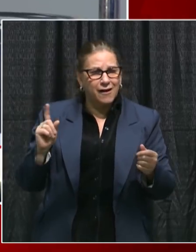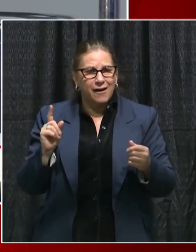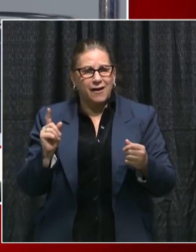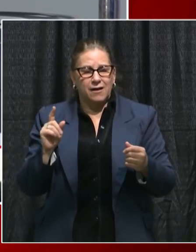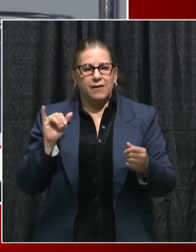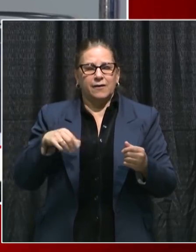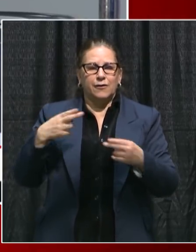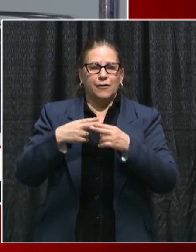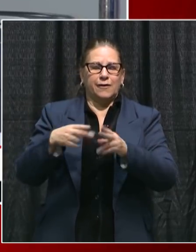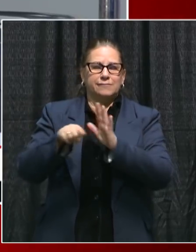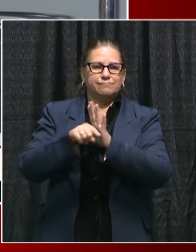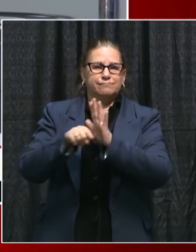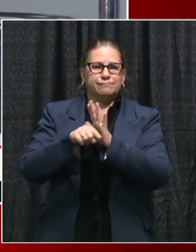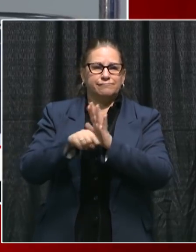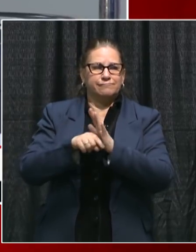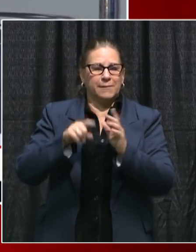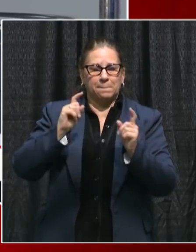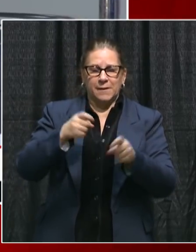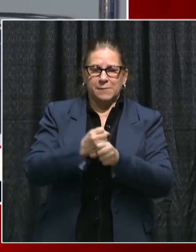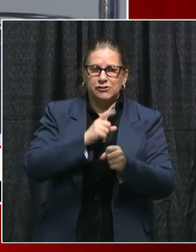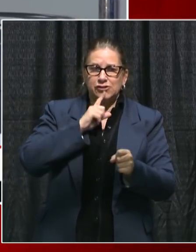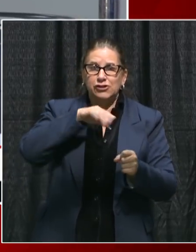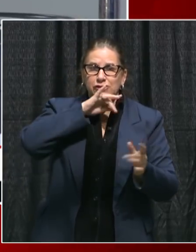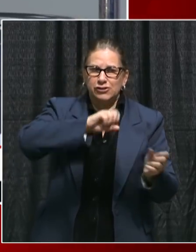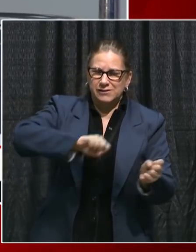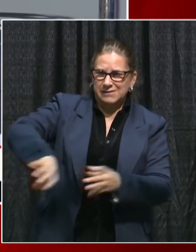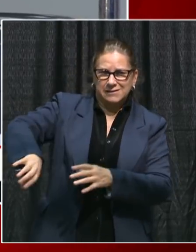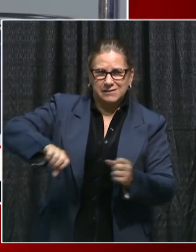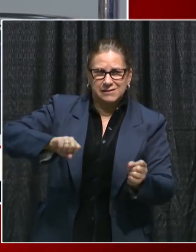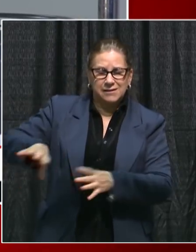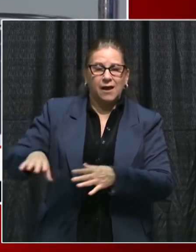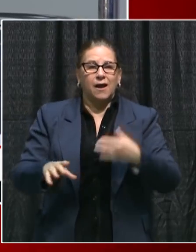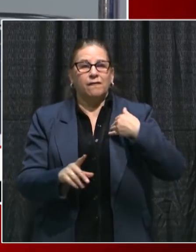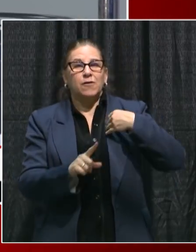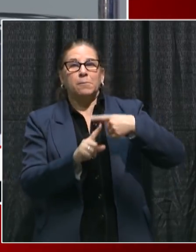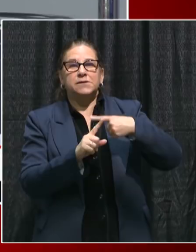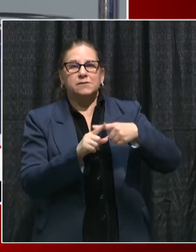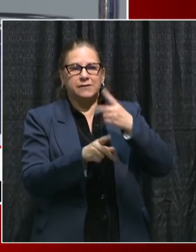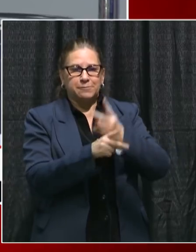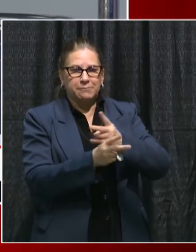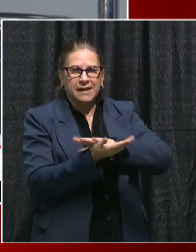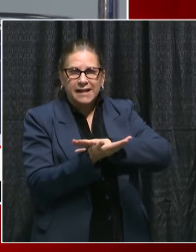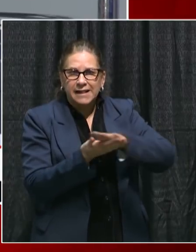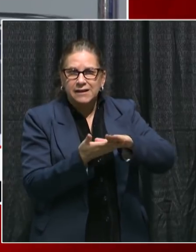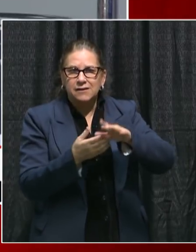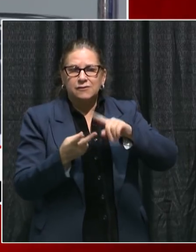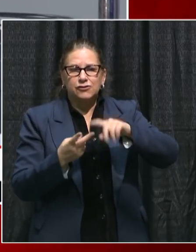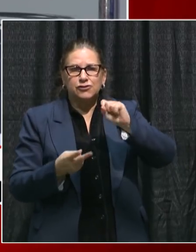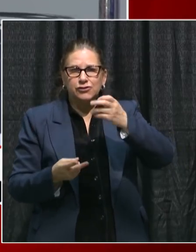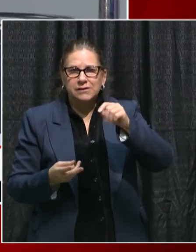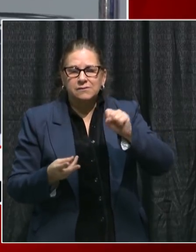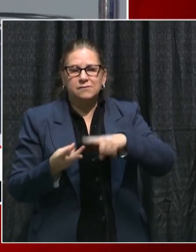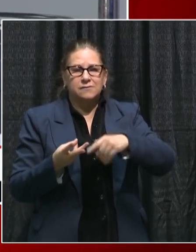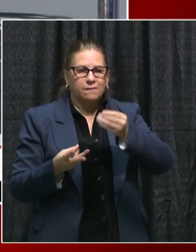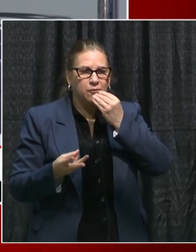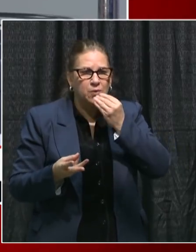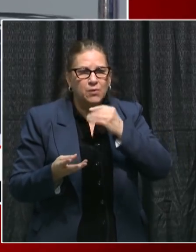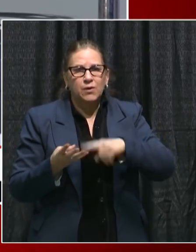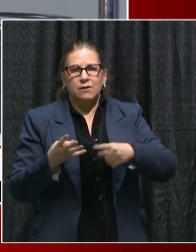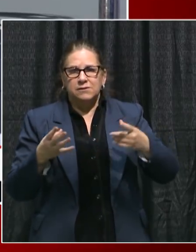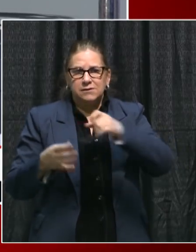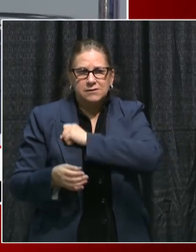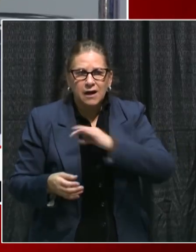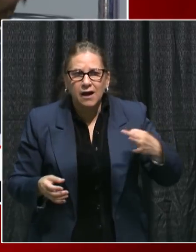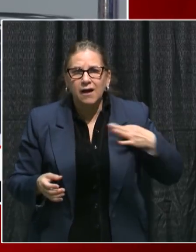air inside. And then we have positive. When you have clean clothes or food coming in or staff coming in, how do we make sure they're in positive areas? All